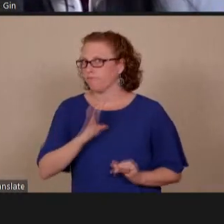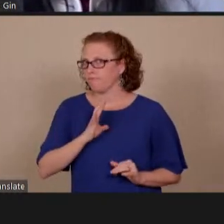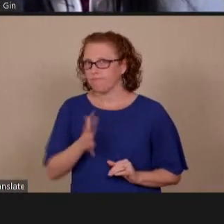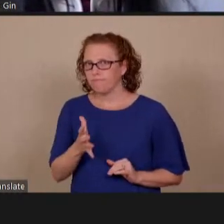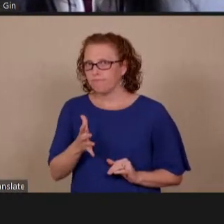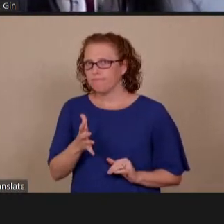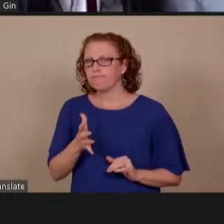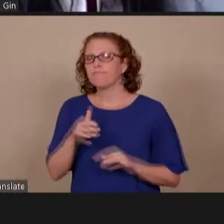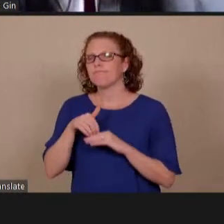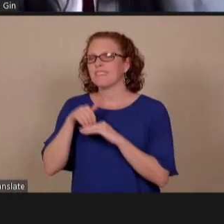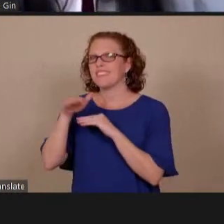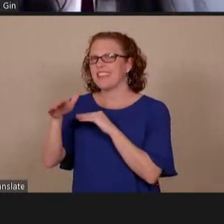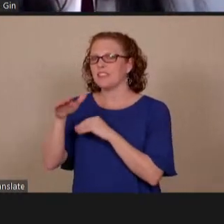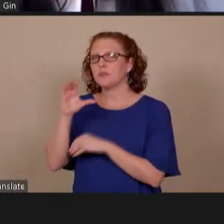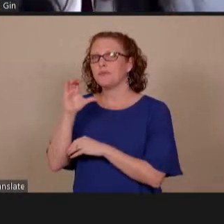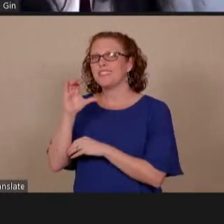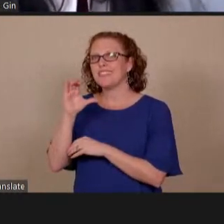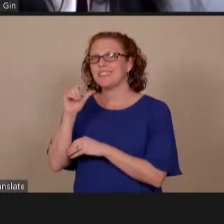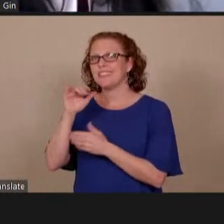at